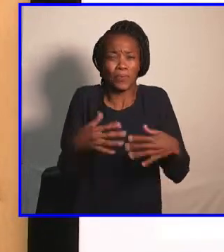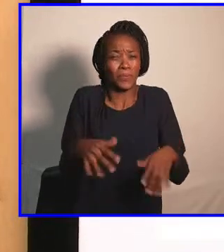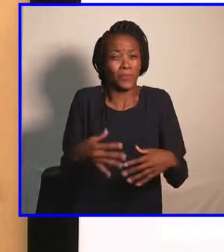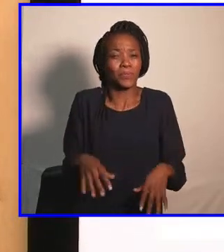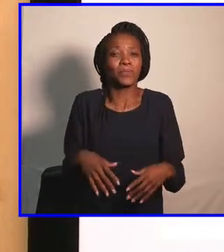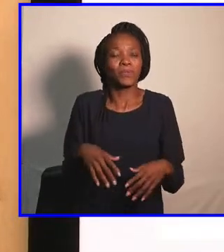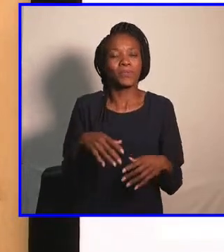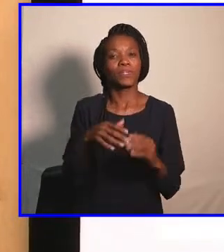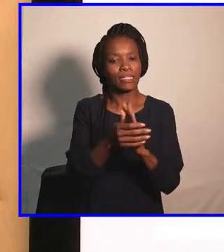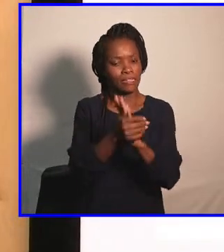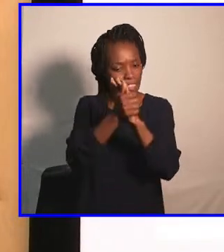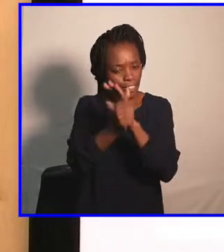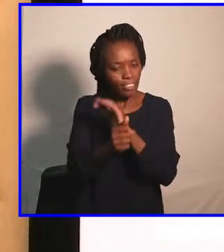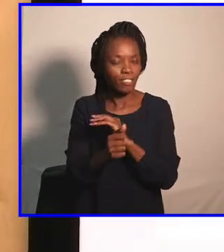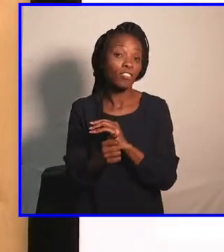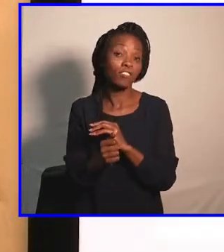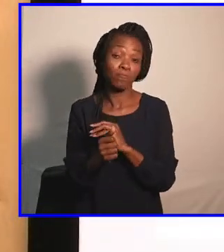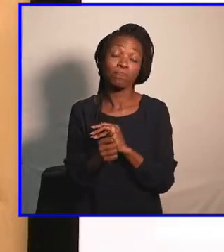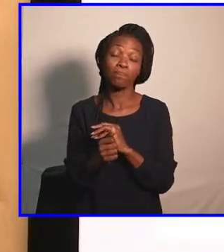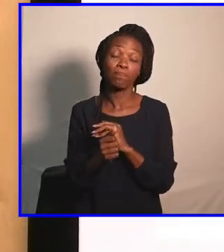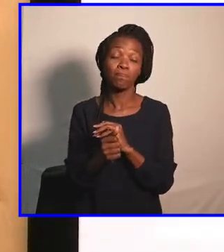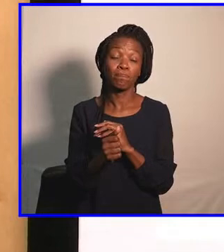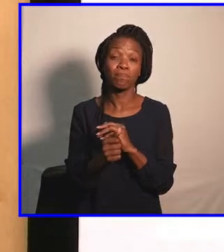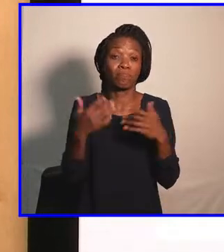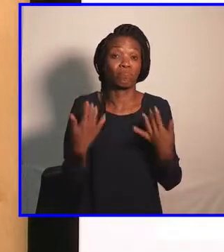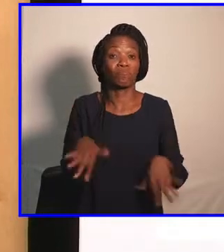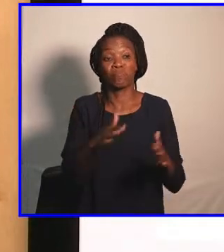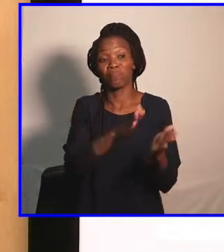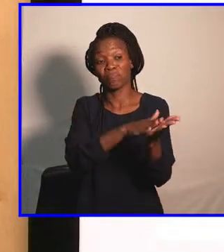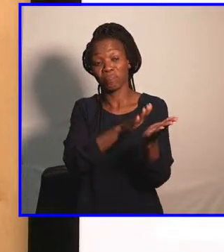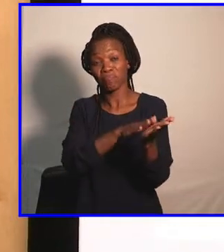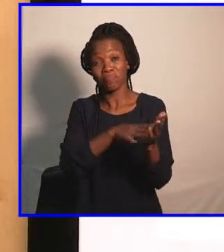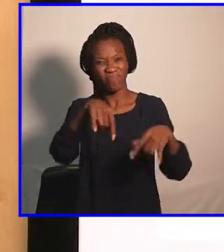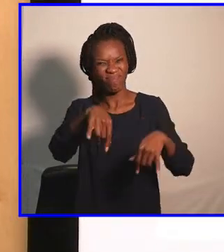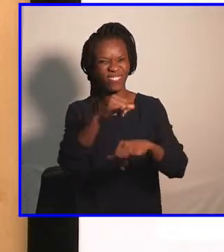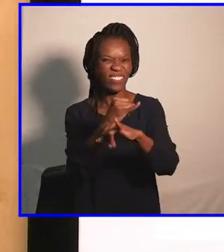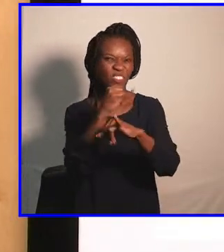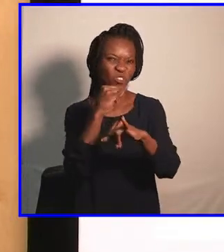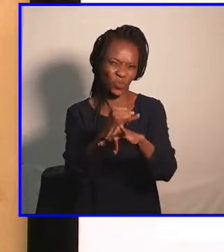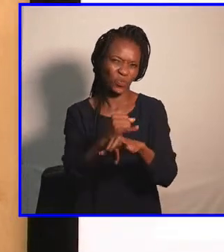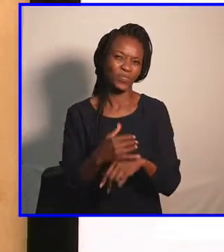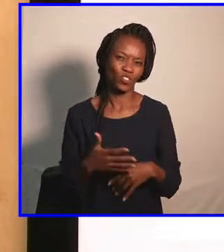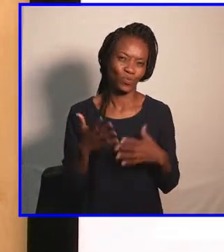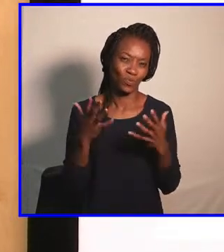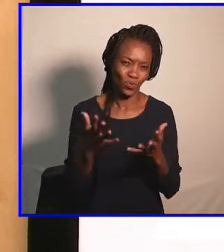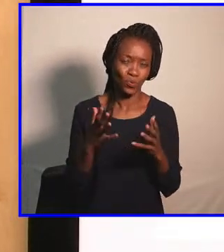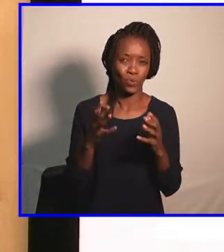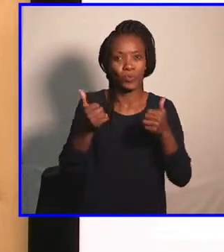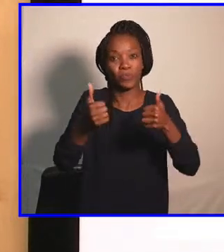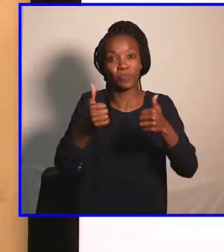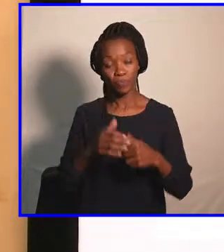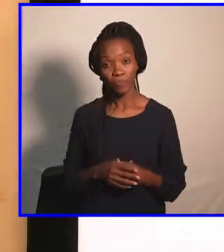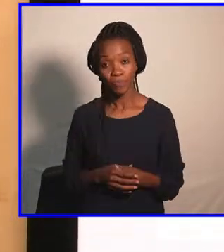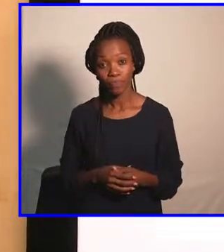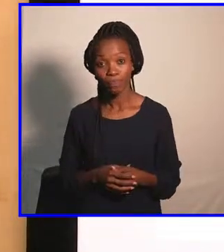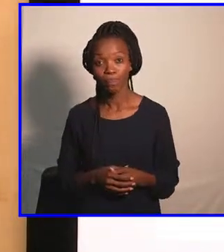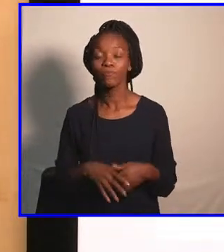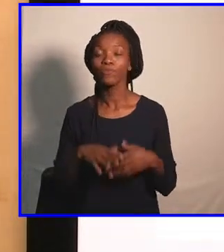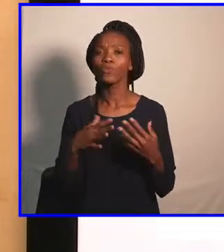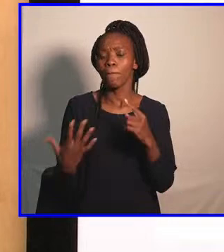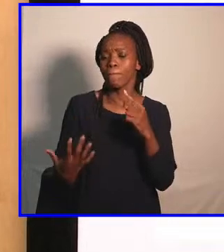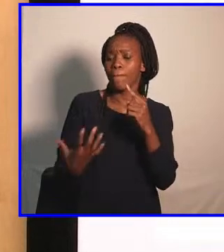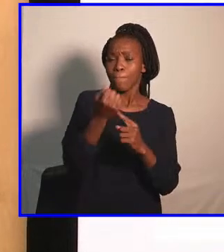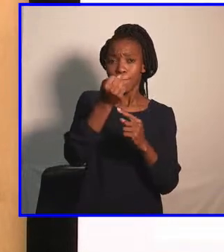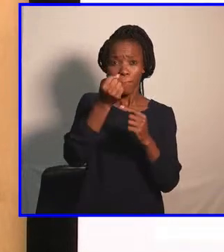capability speaks volumes of what this institution is all about. Now, this